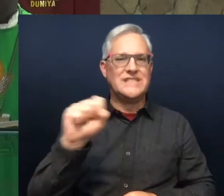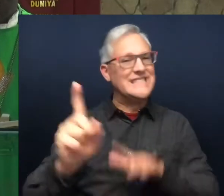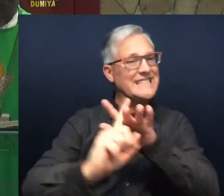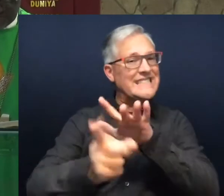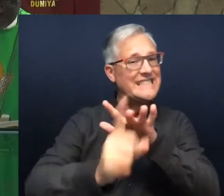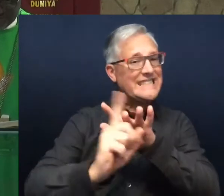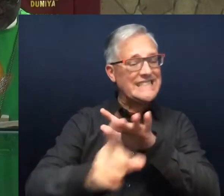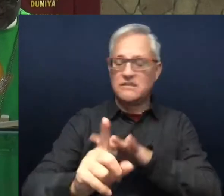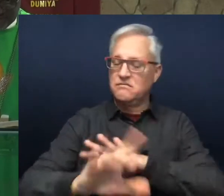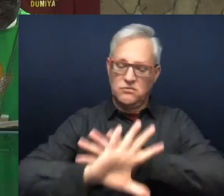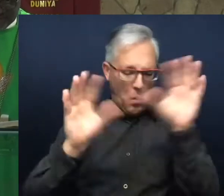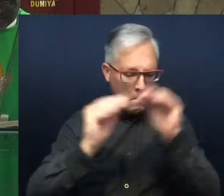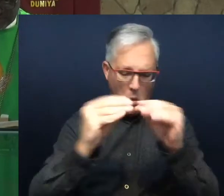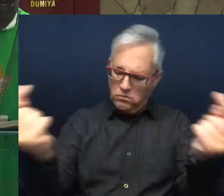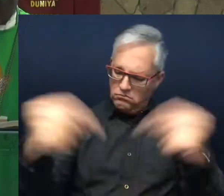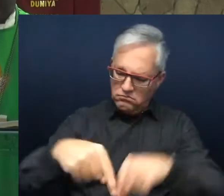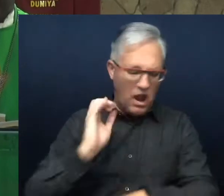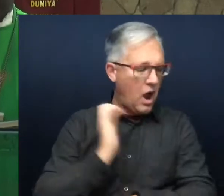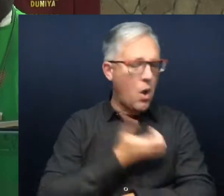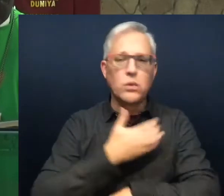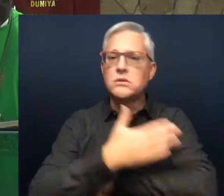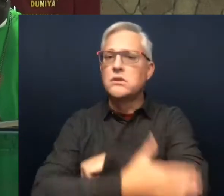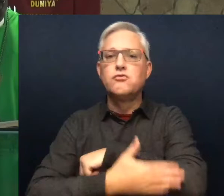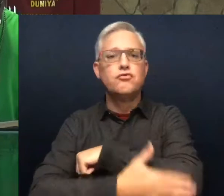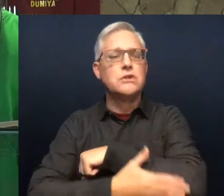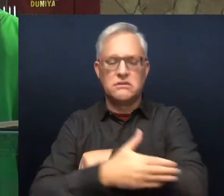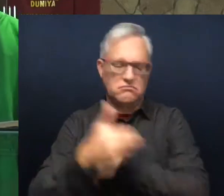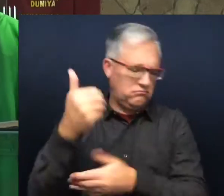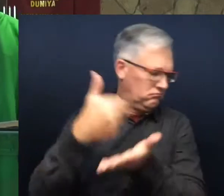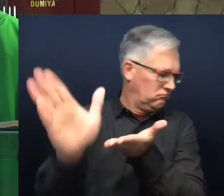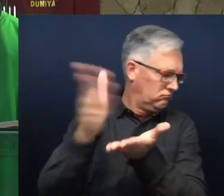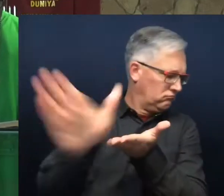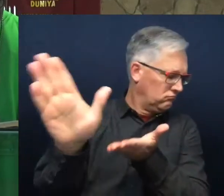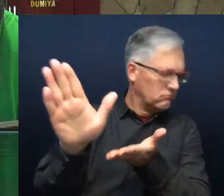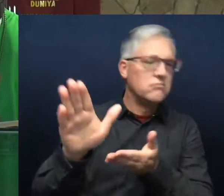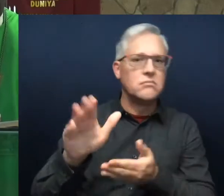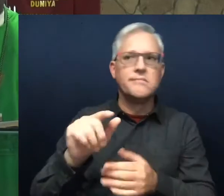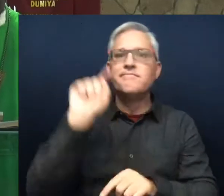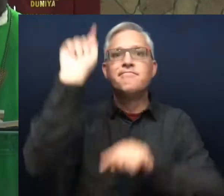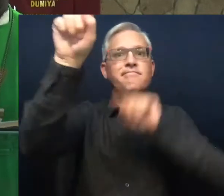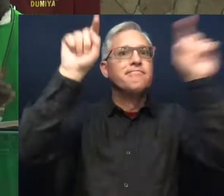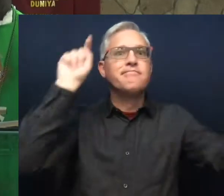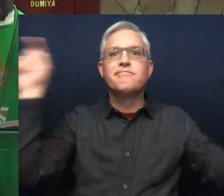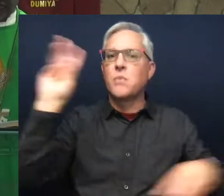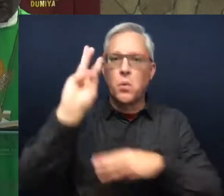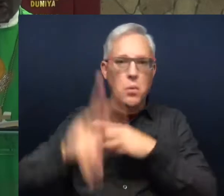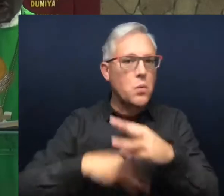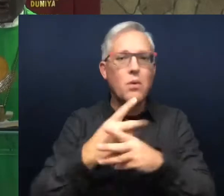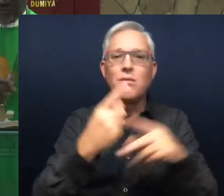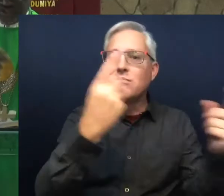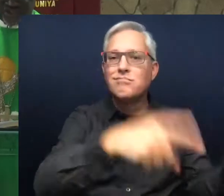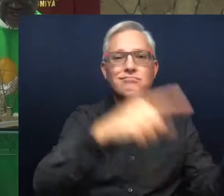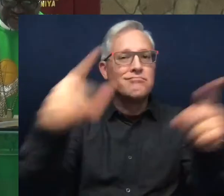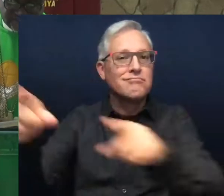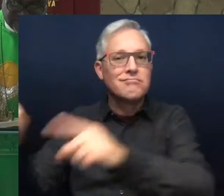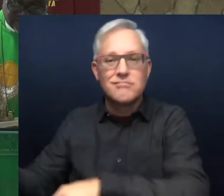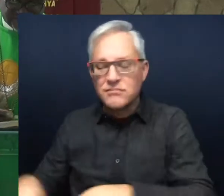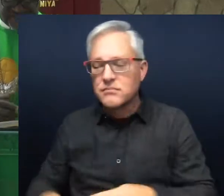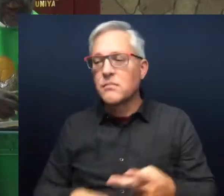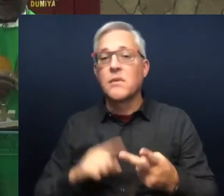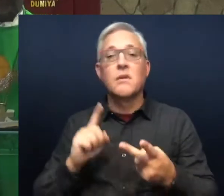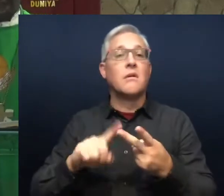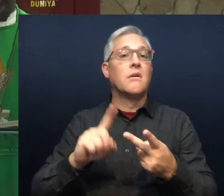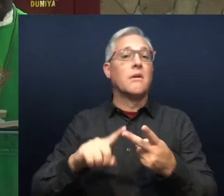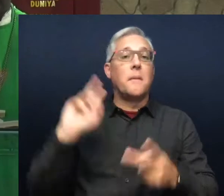their dear life. They don't want to allow them entry into their countries. And we hear also of political